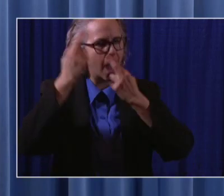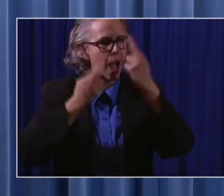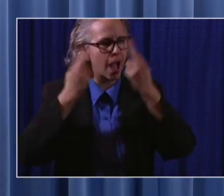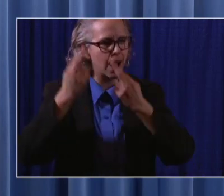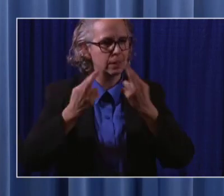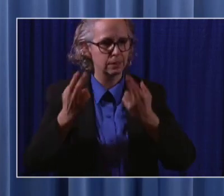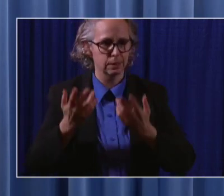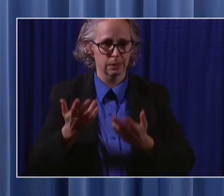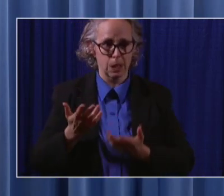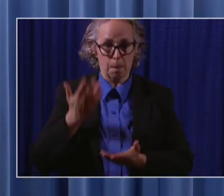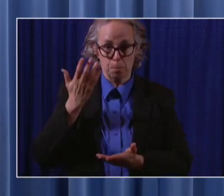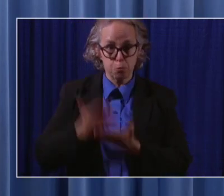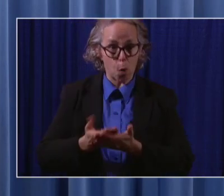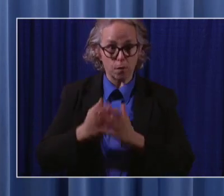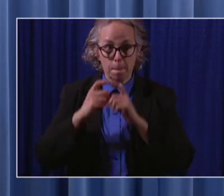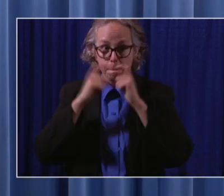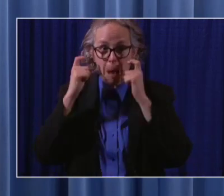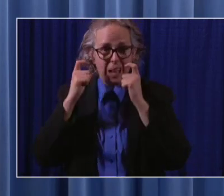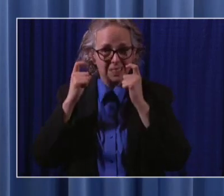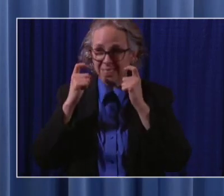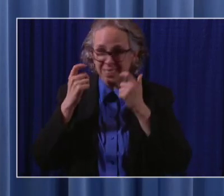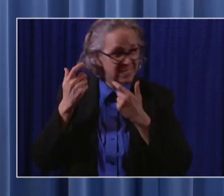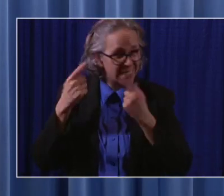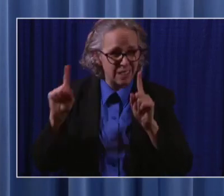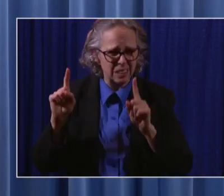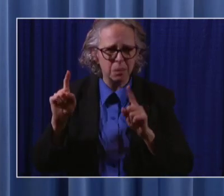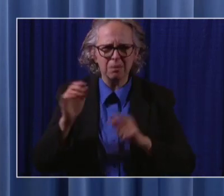We have seen, just by